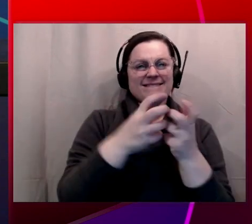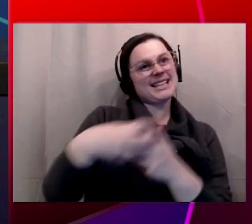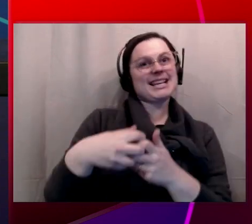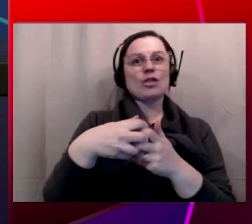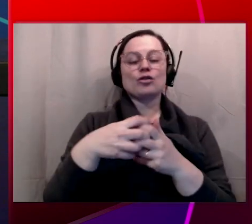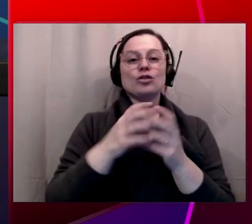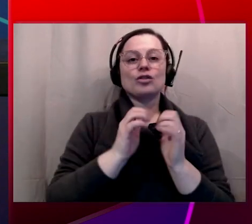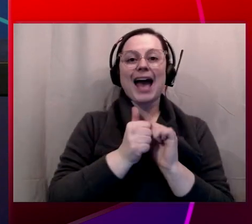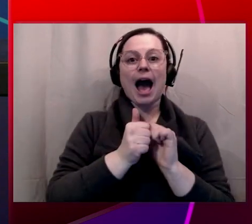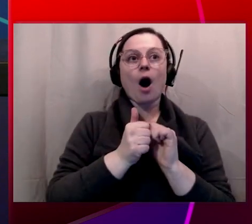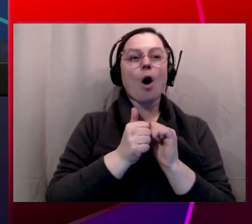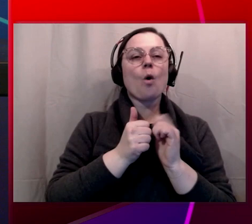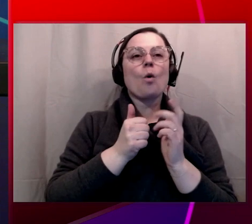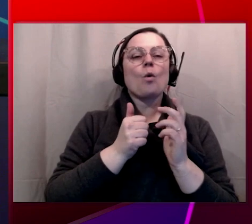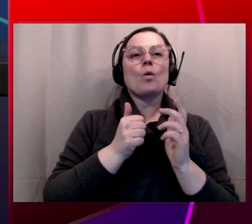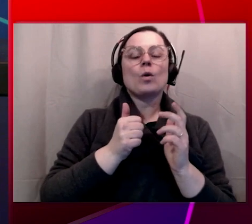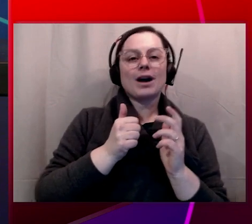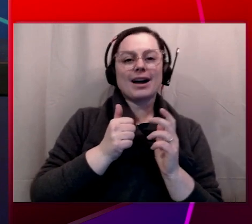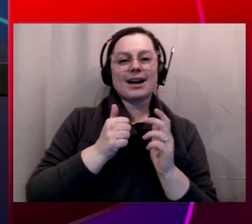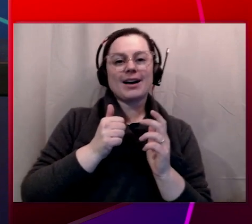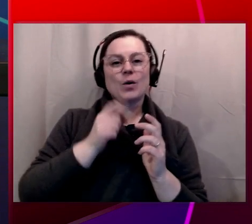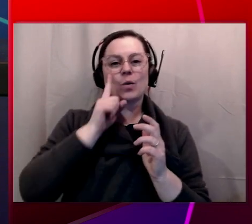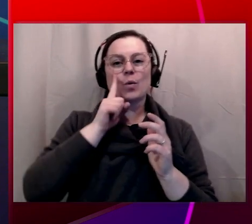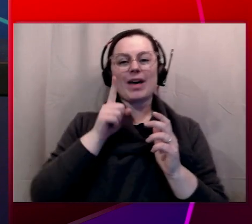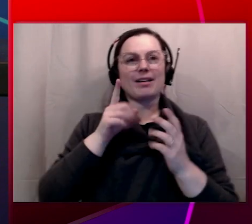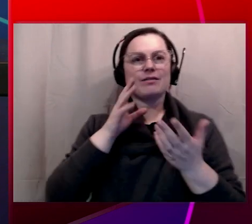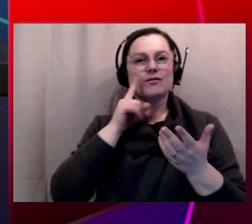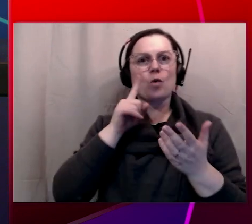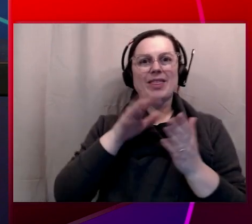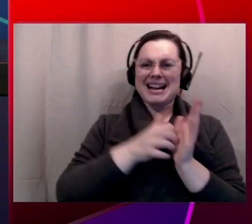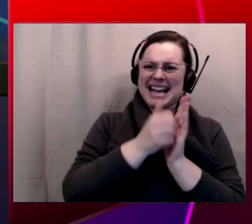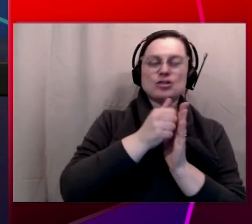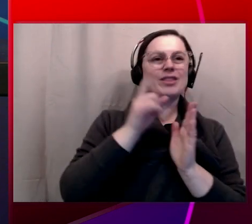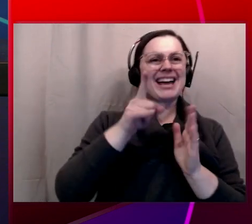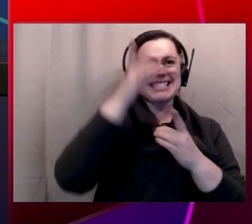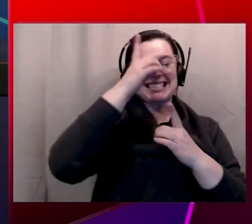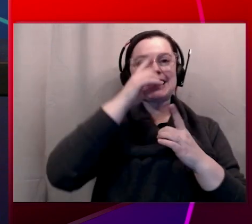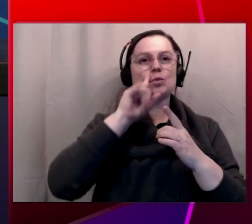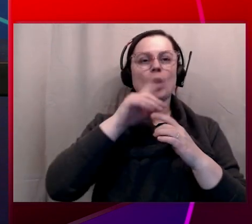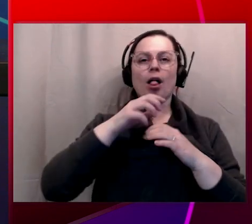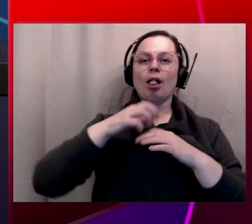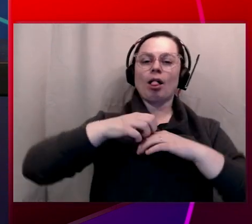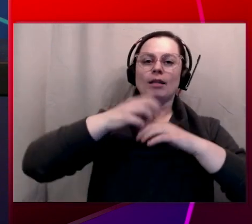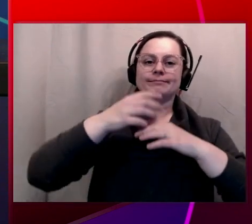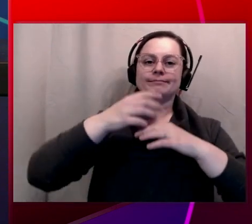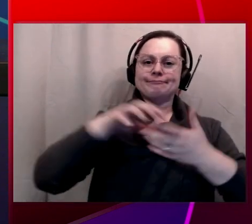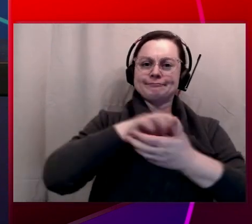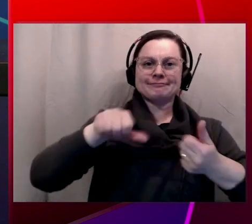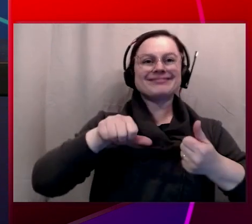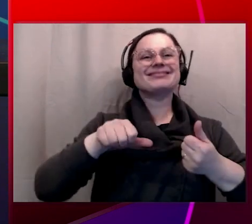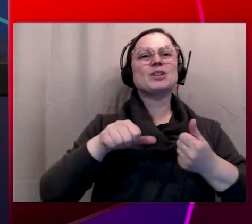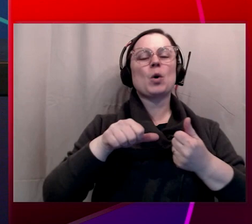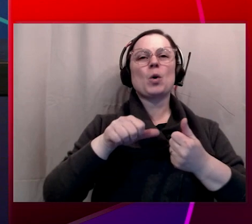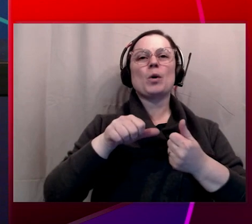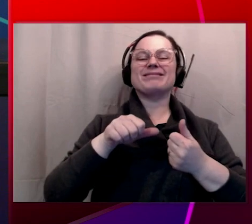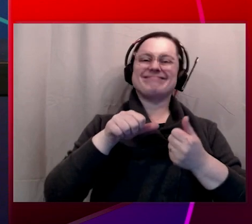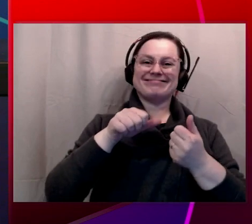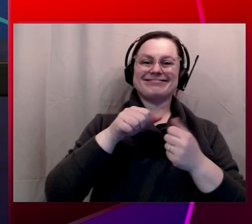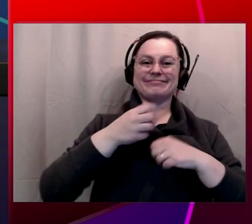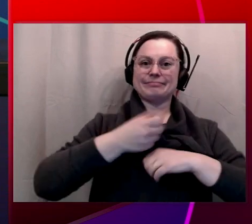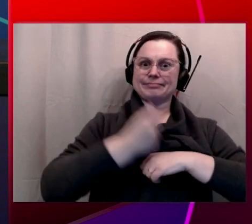that will deactivate this disease-causing protein. It seems pretty significant. Yeah, it's really, really